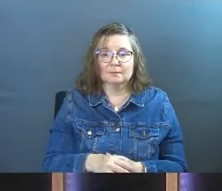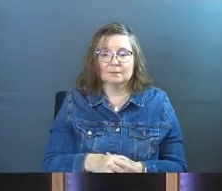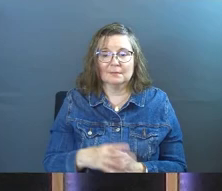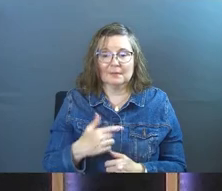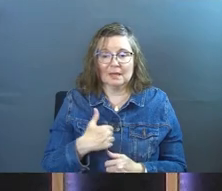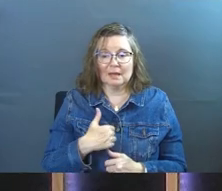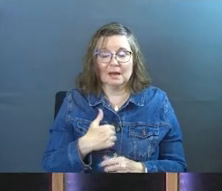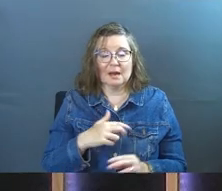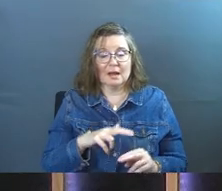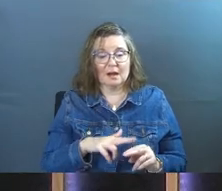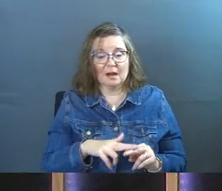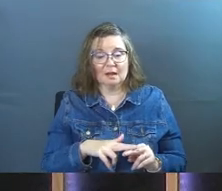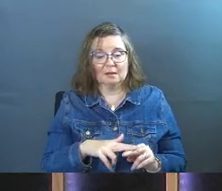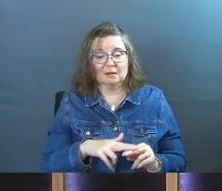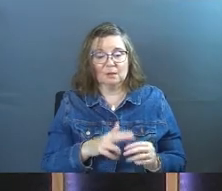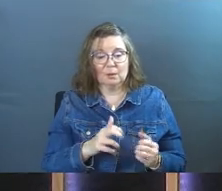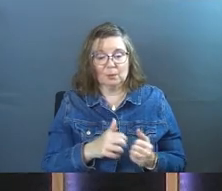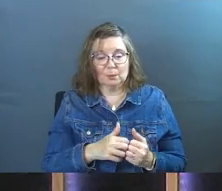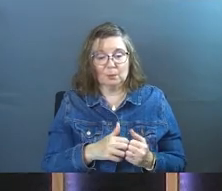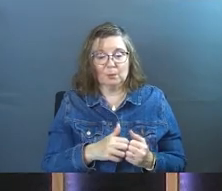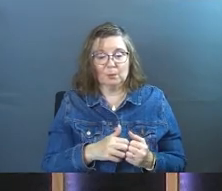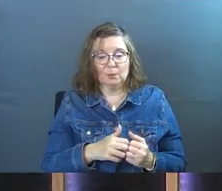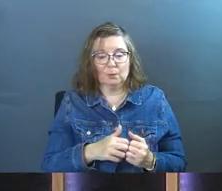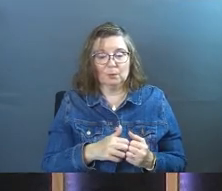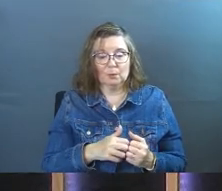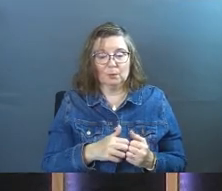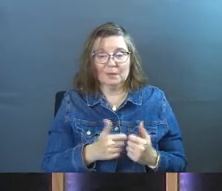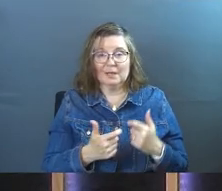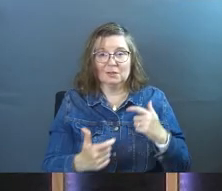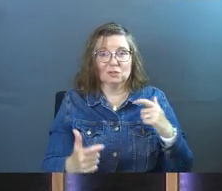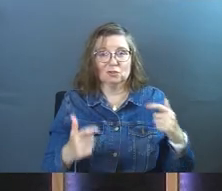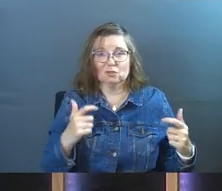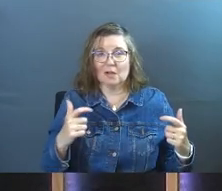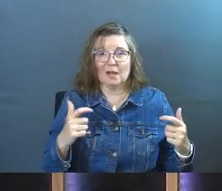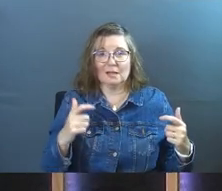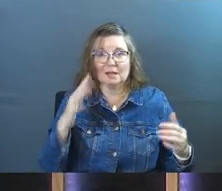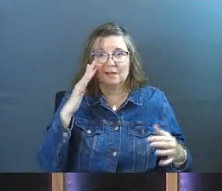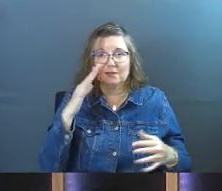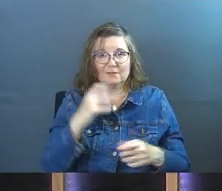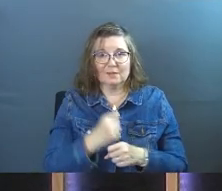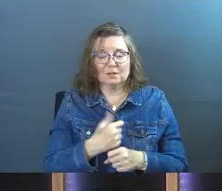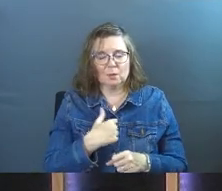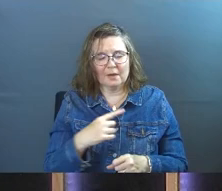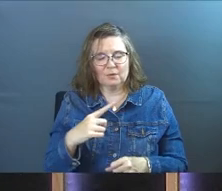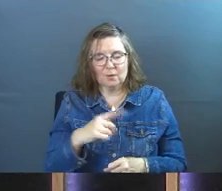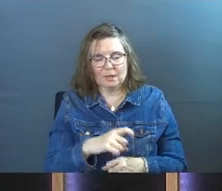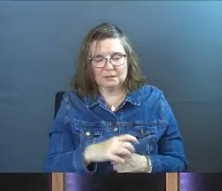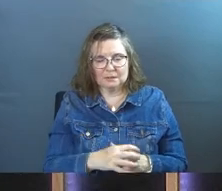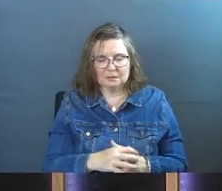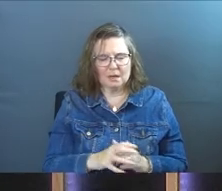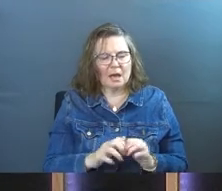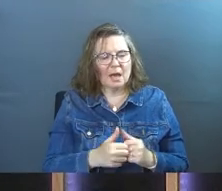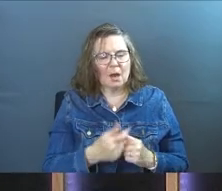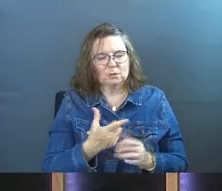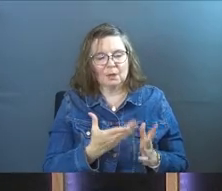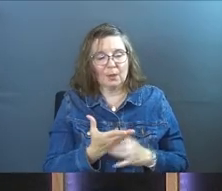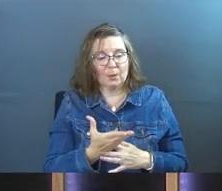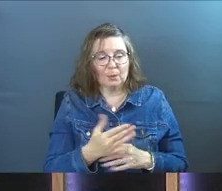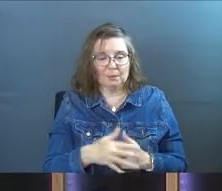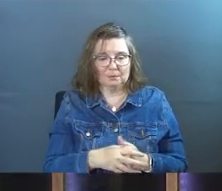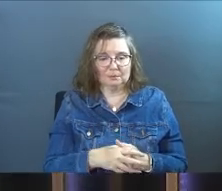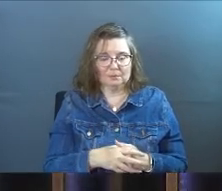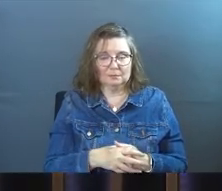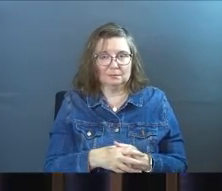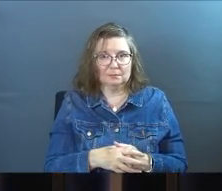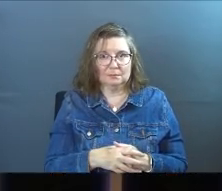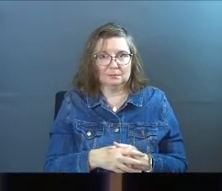And I mean, I'm sitting there with a giant of the faith. So I have to ask, "How did you get through it?"